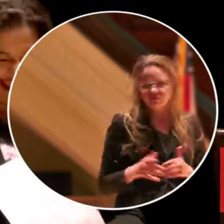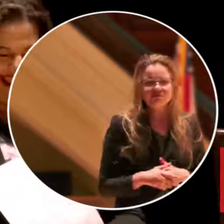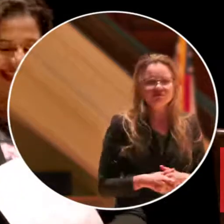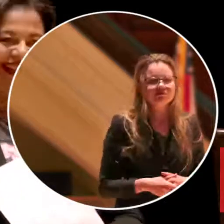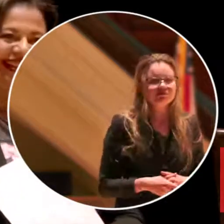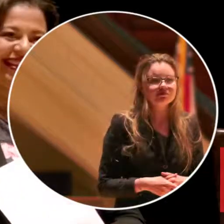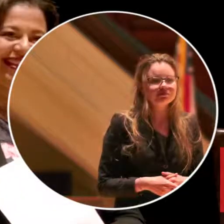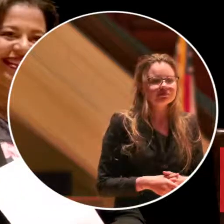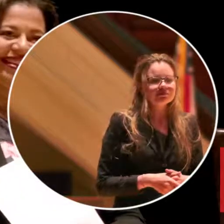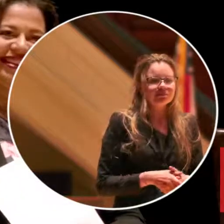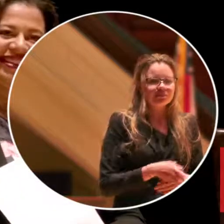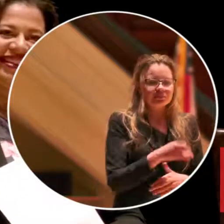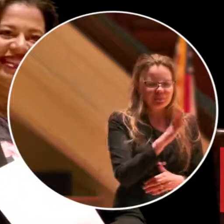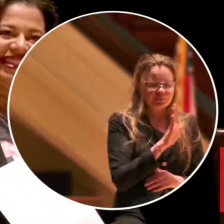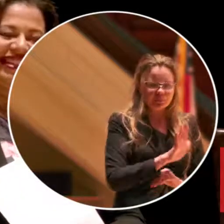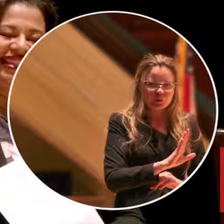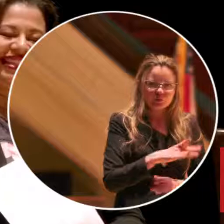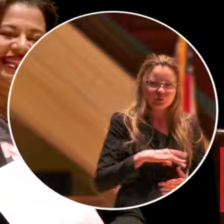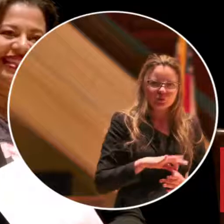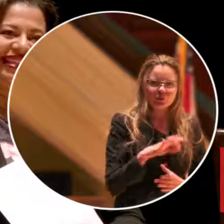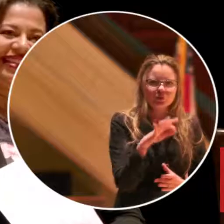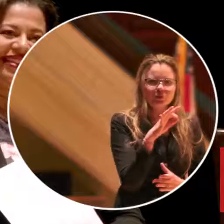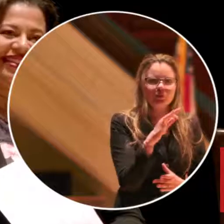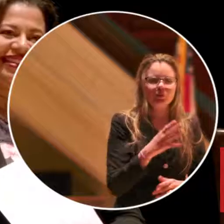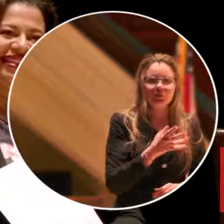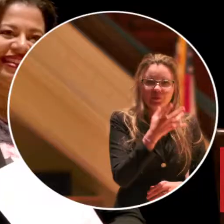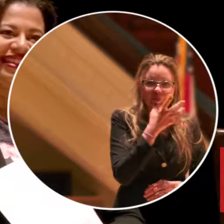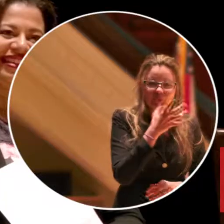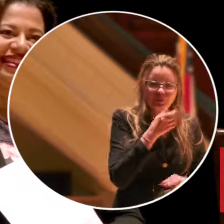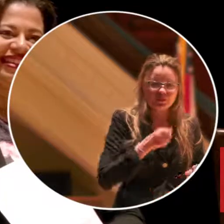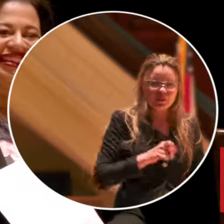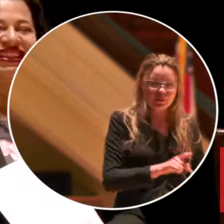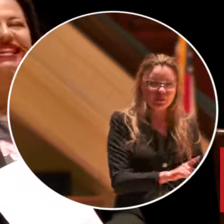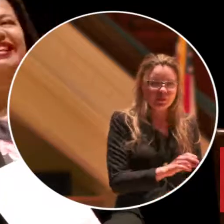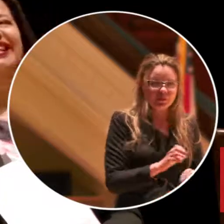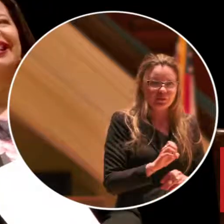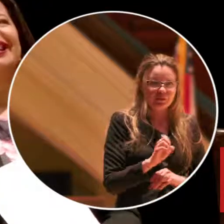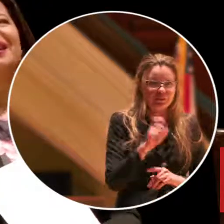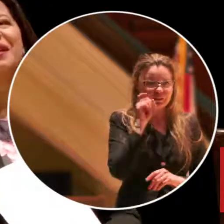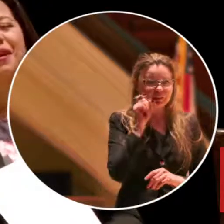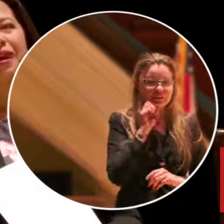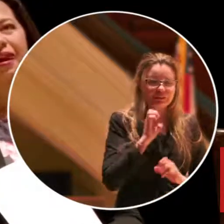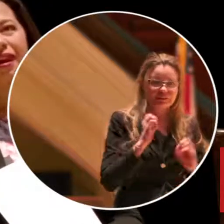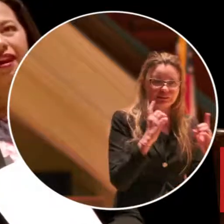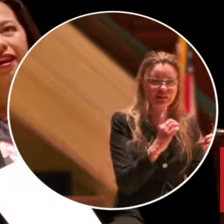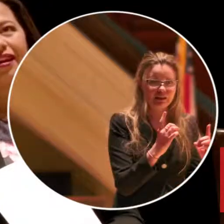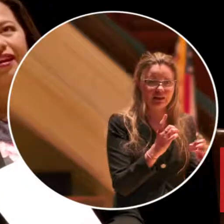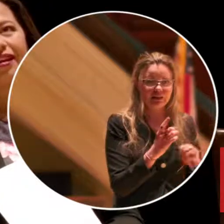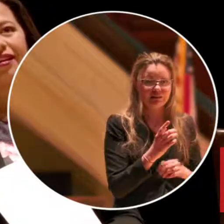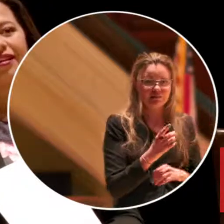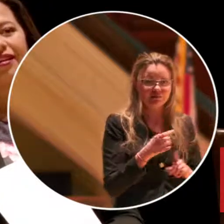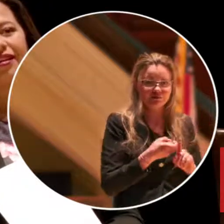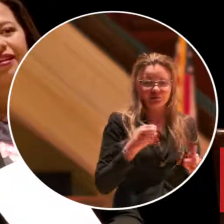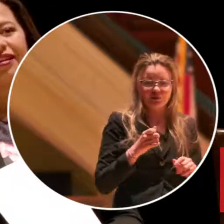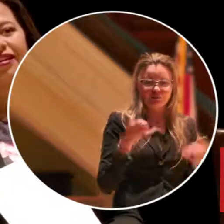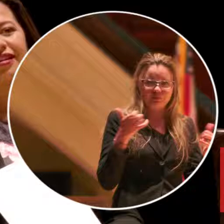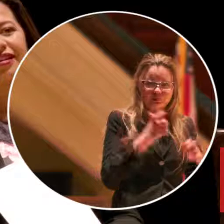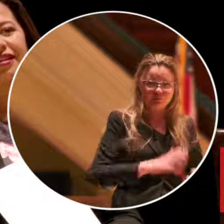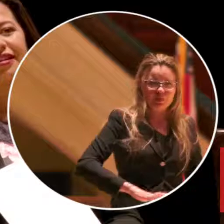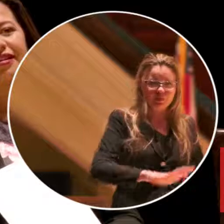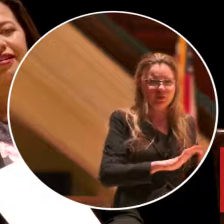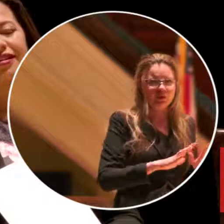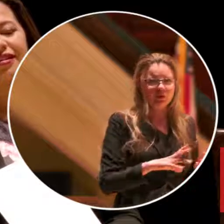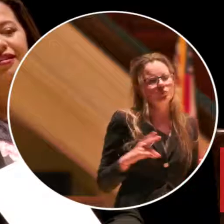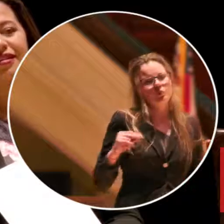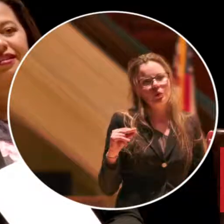Bless her soul, though, my mother wasn't going to let the playground be my only source for sex ed. One day, when I was around 13, she came to my bedroom where I was